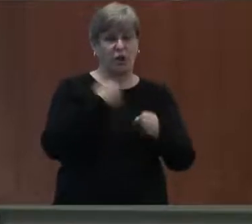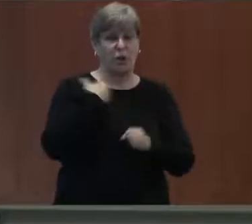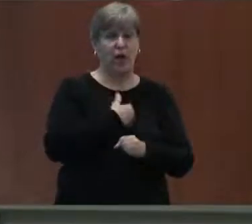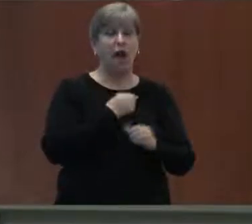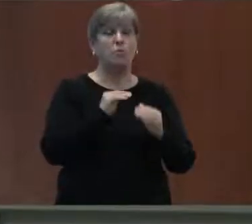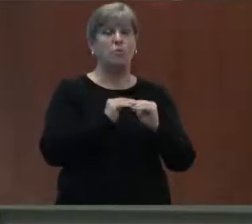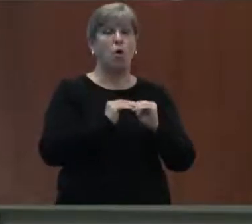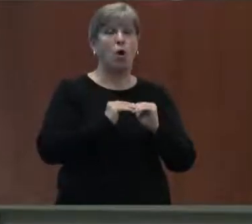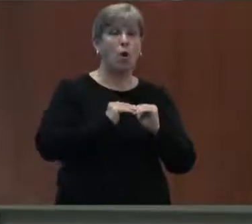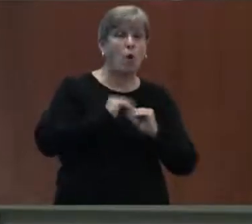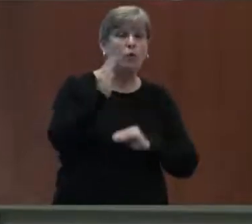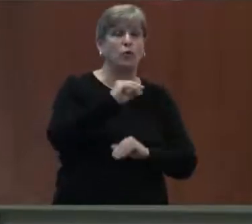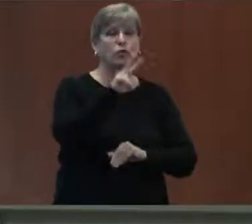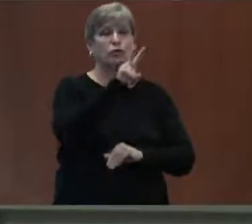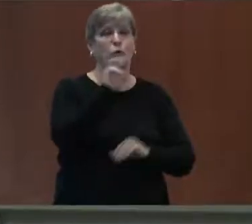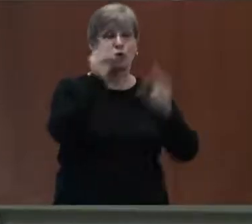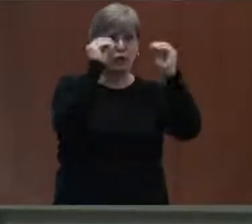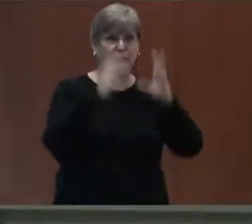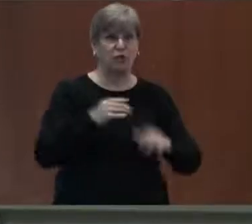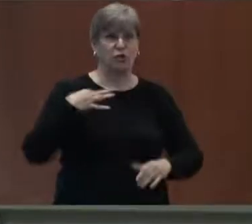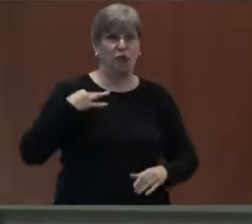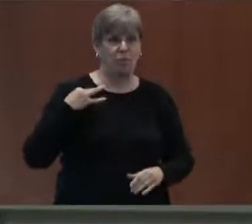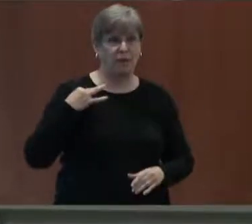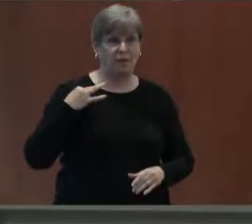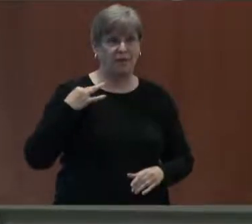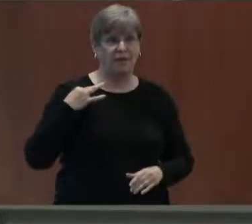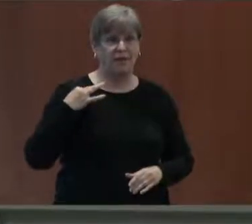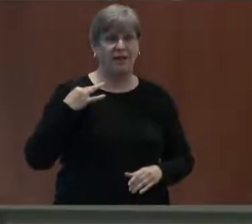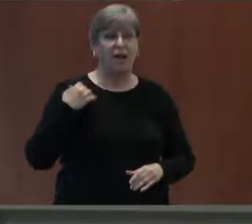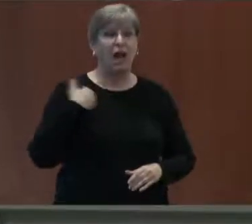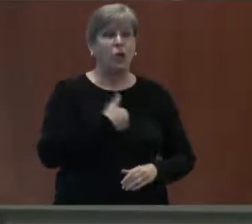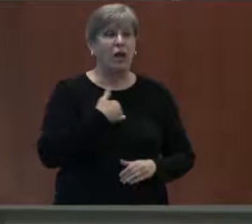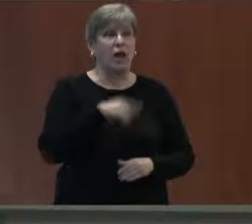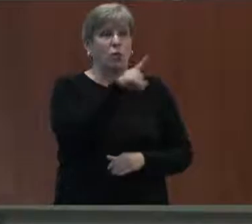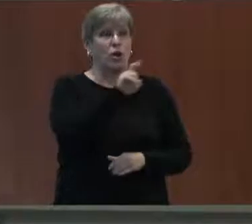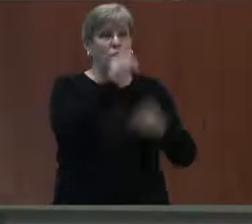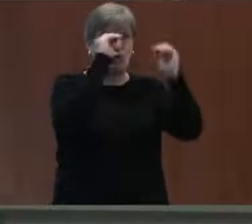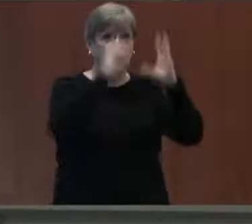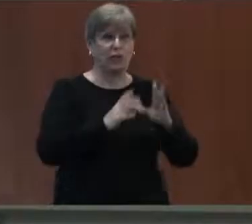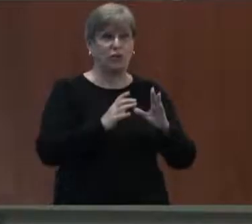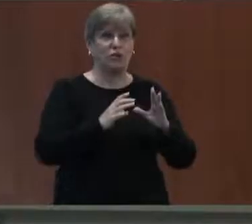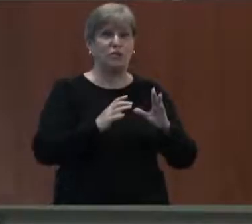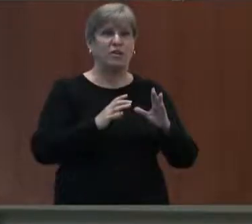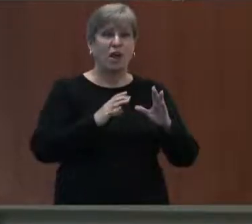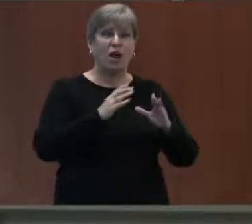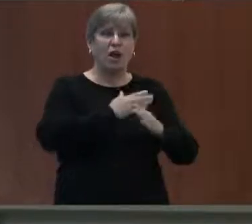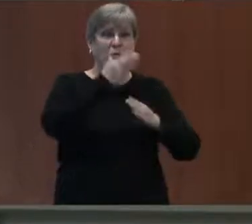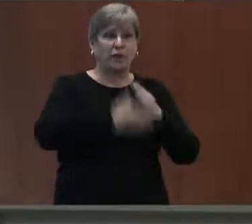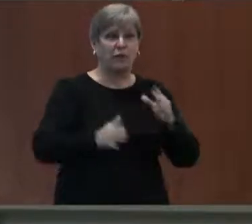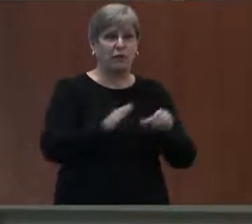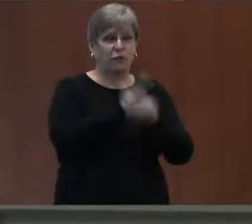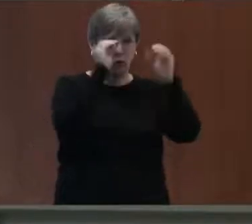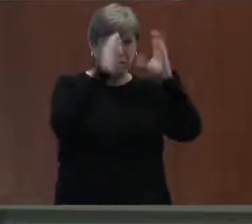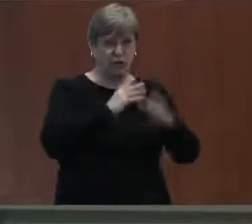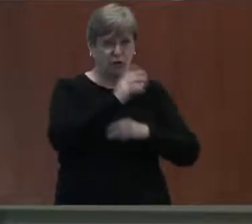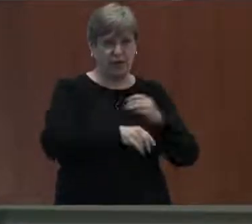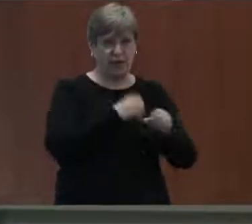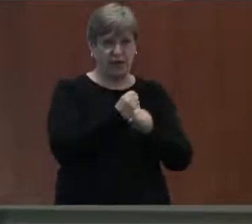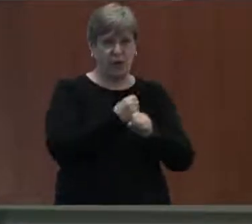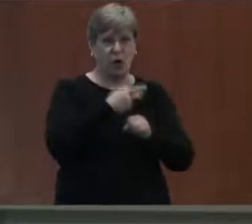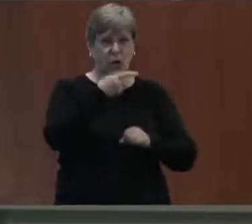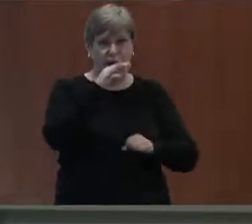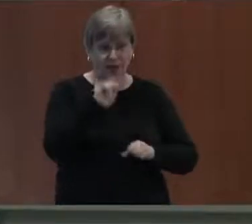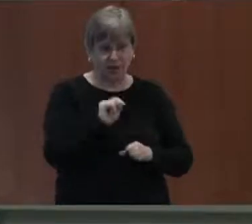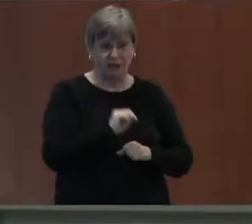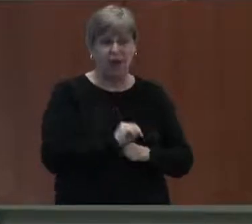over 200 teachers who were nominated, and we had 100 teachers complete the entire Teacher of the Year packet.